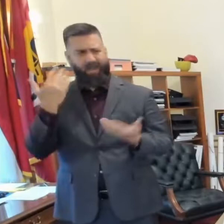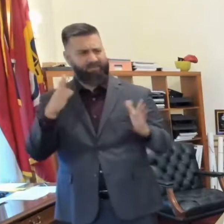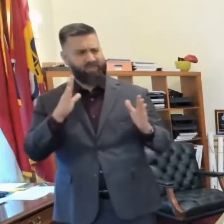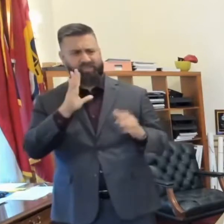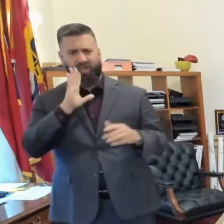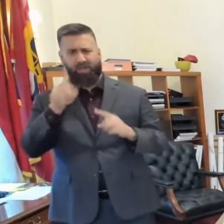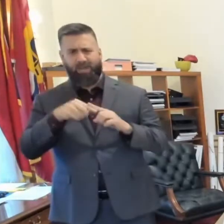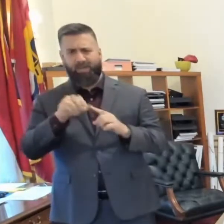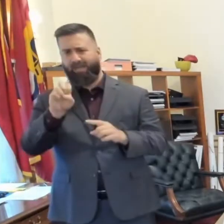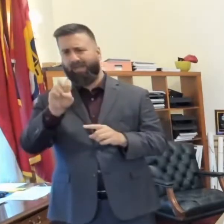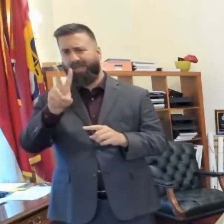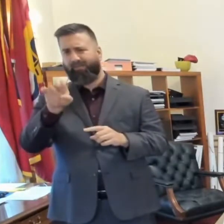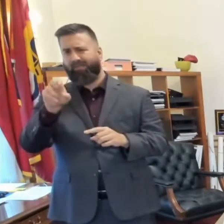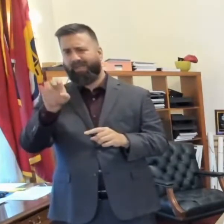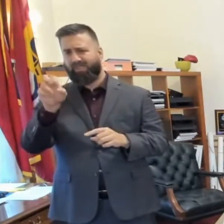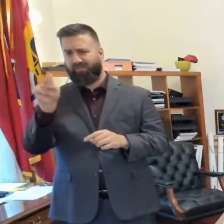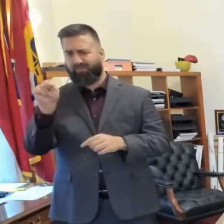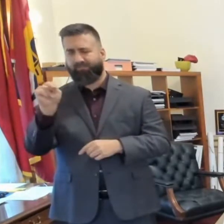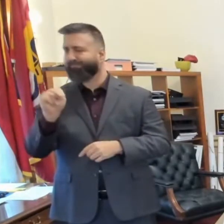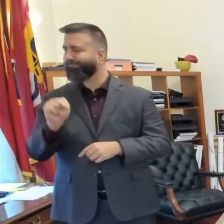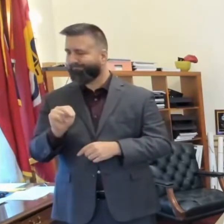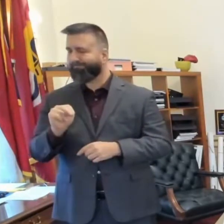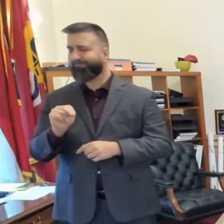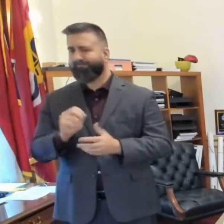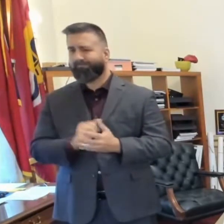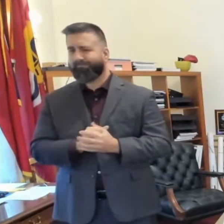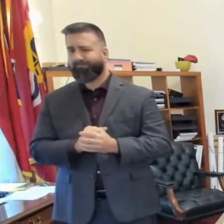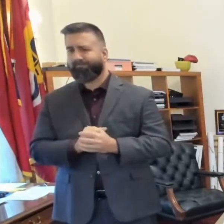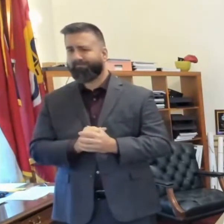eviction moratorium? I didn't, okay.